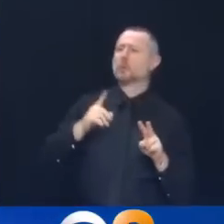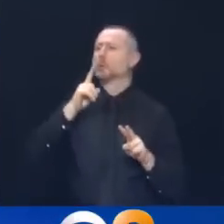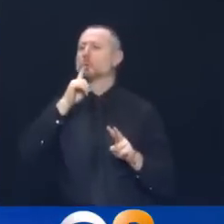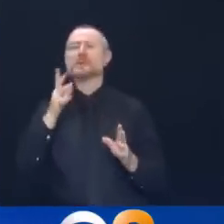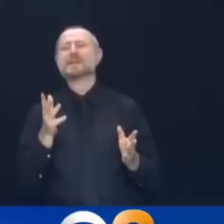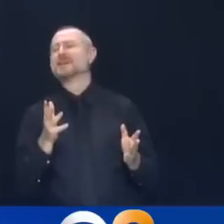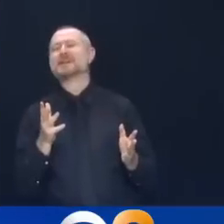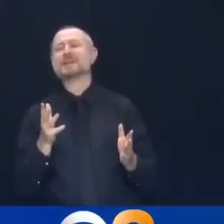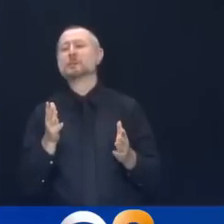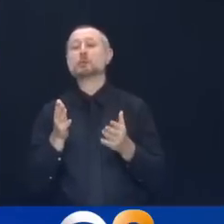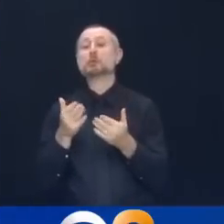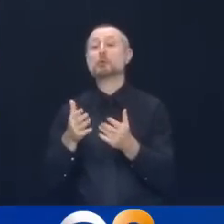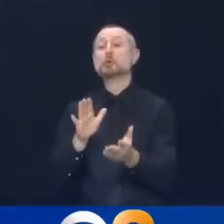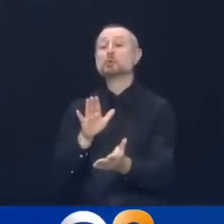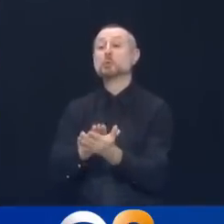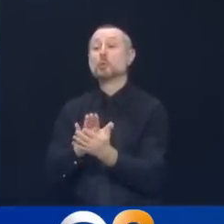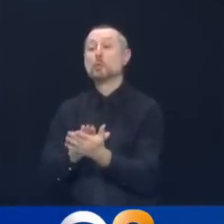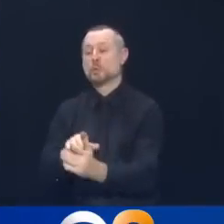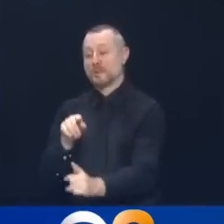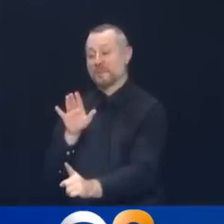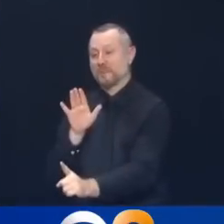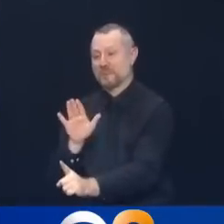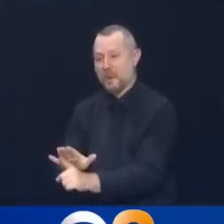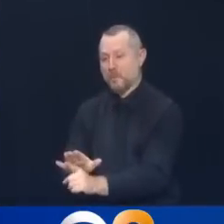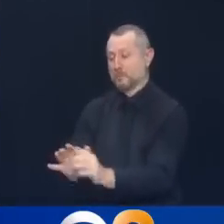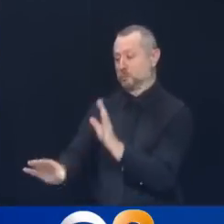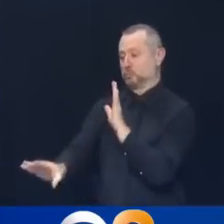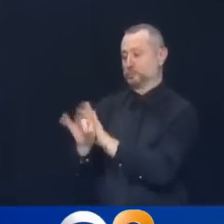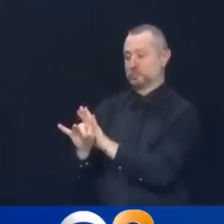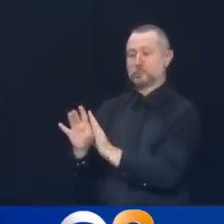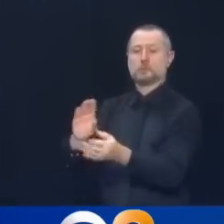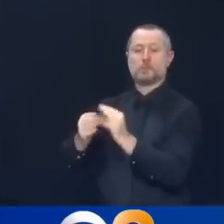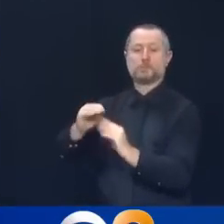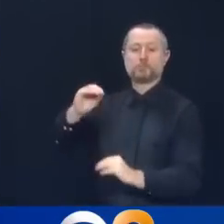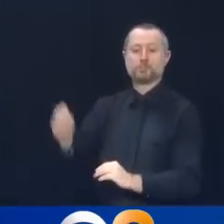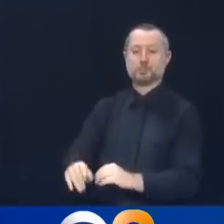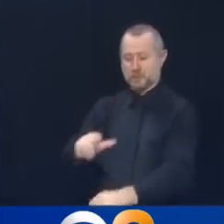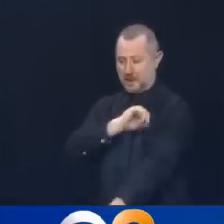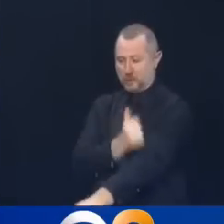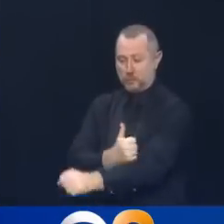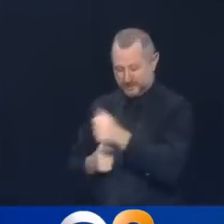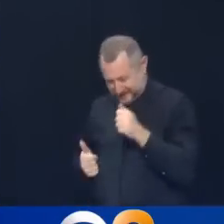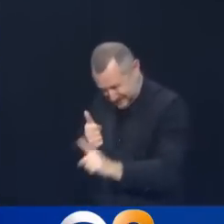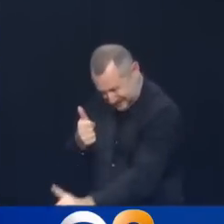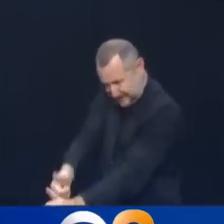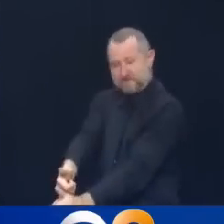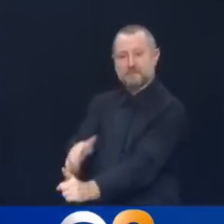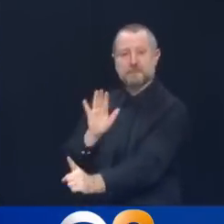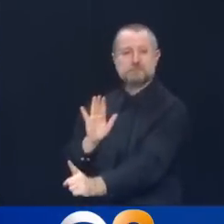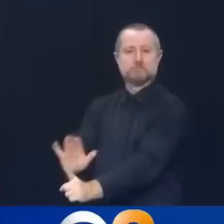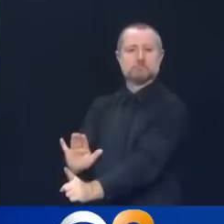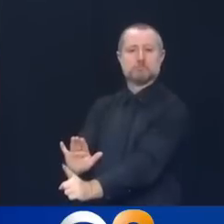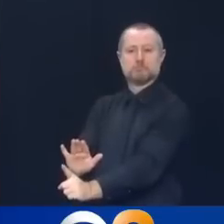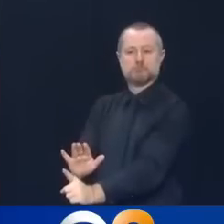their numbers govern because they had the ability to set their